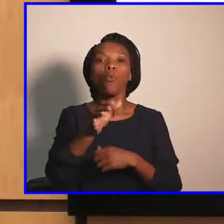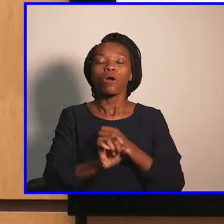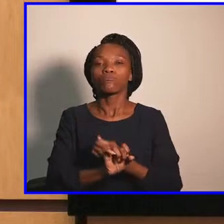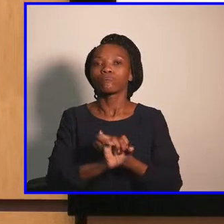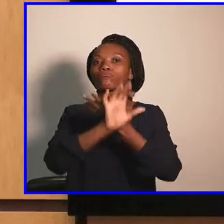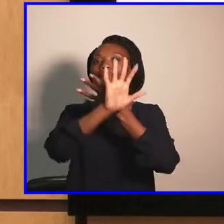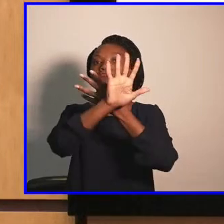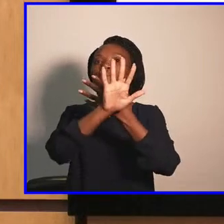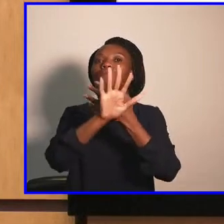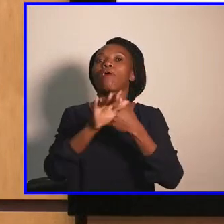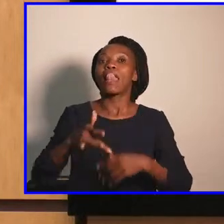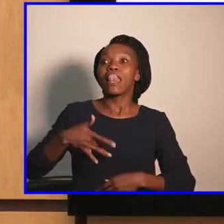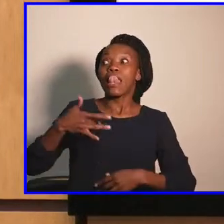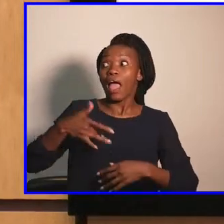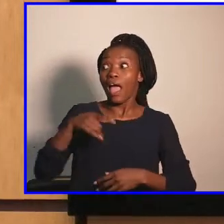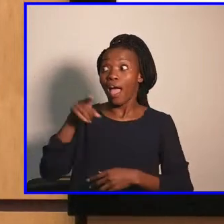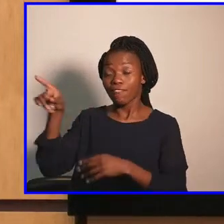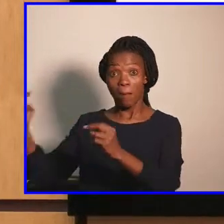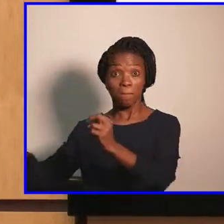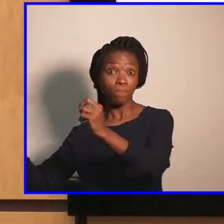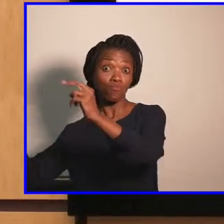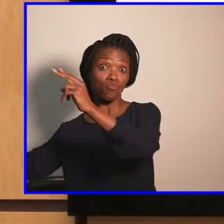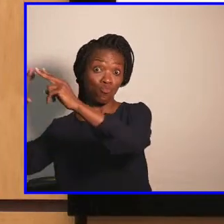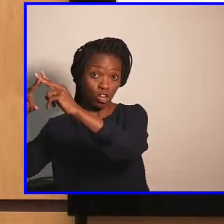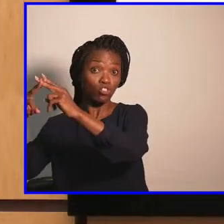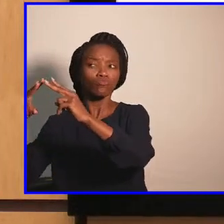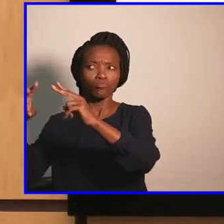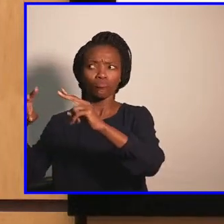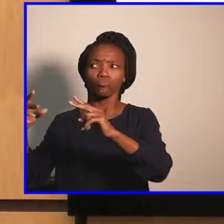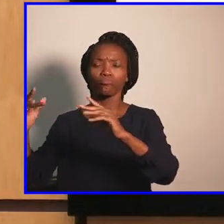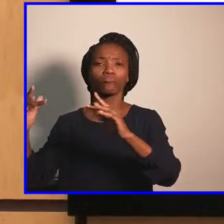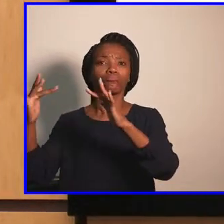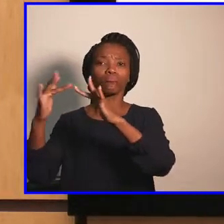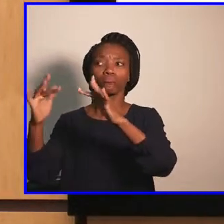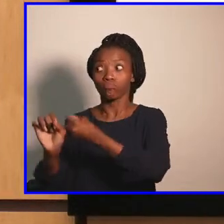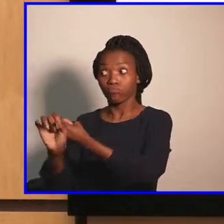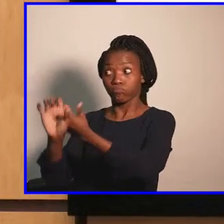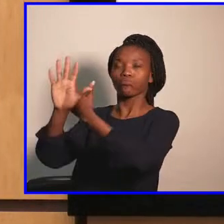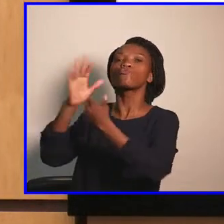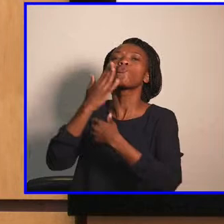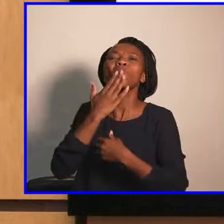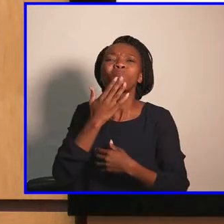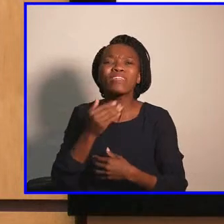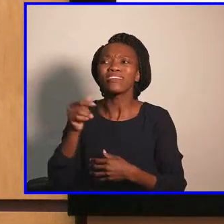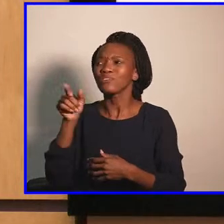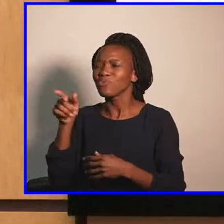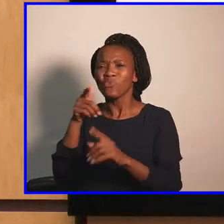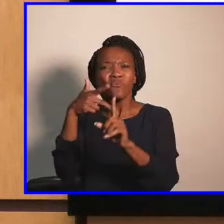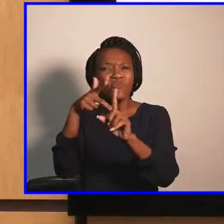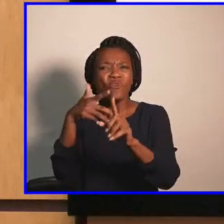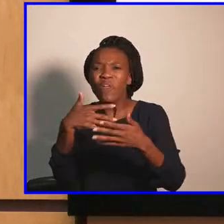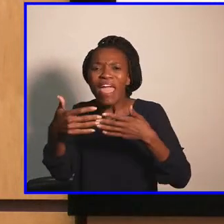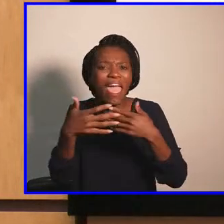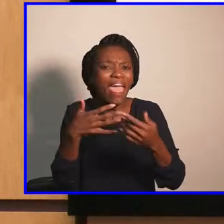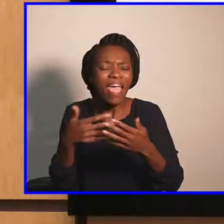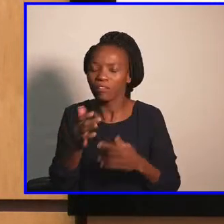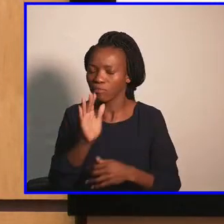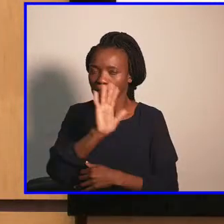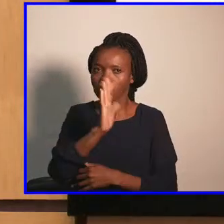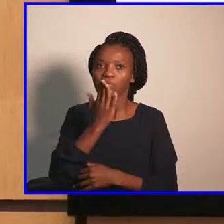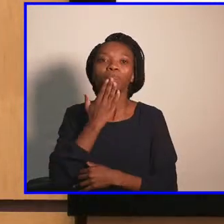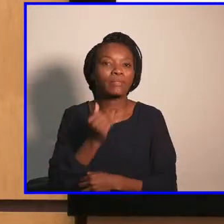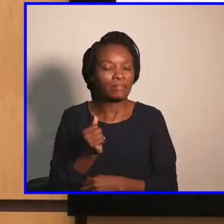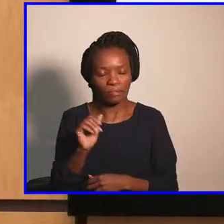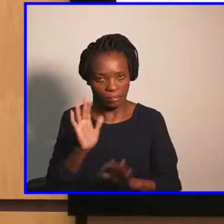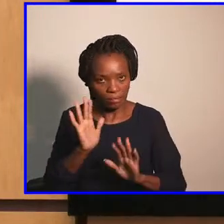the bridge. We would love at that point for you not to record anything when we stream live to the